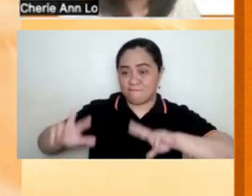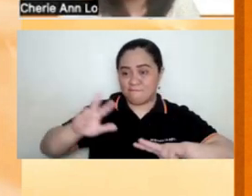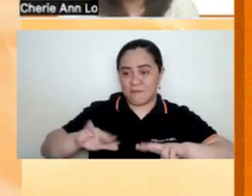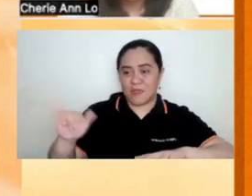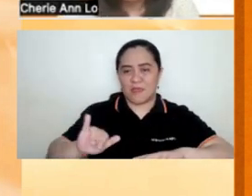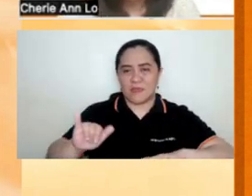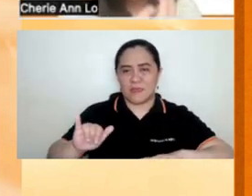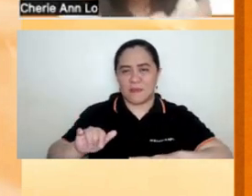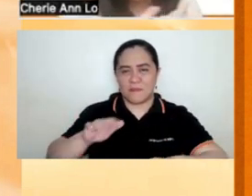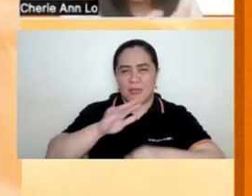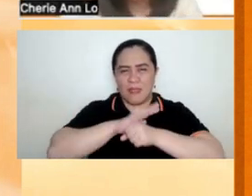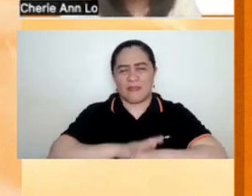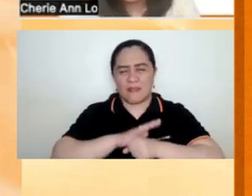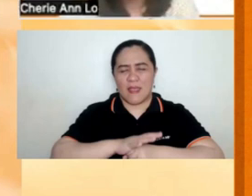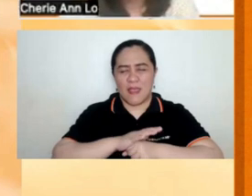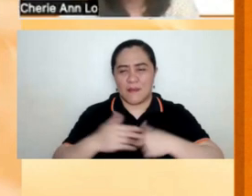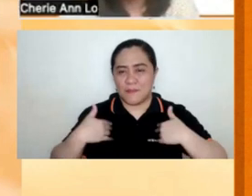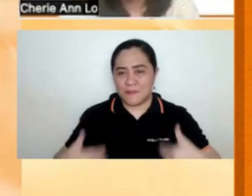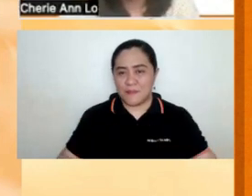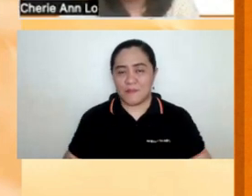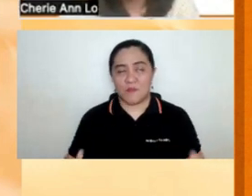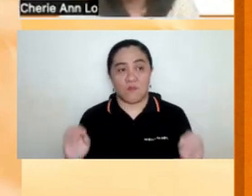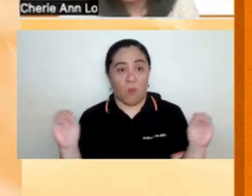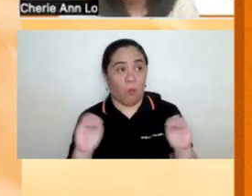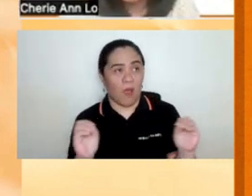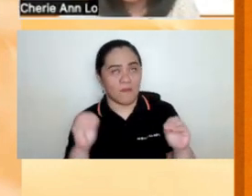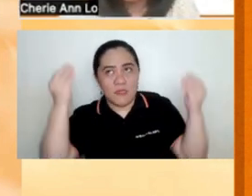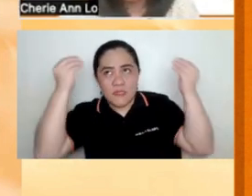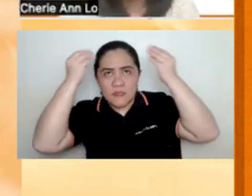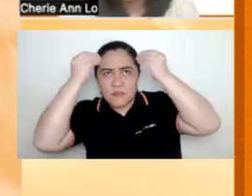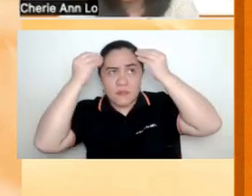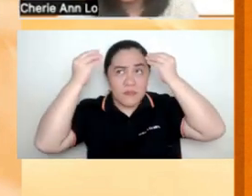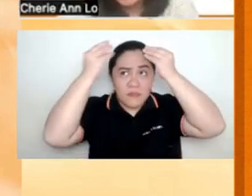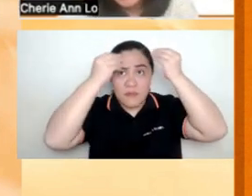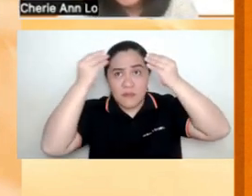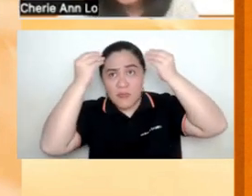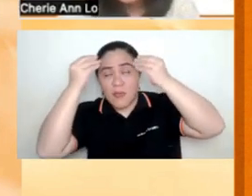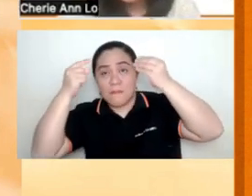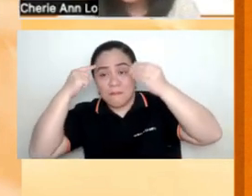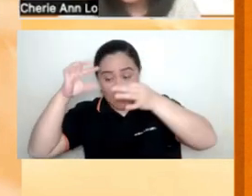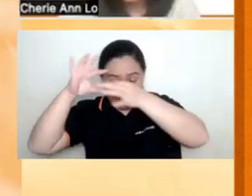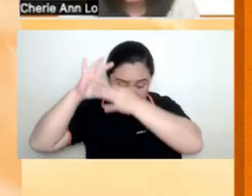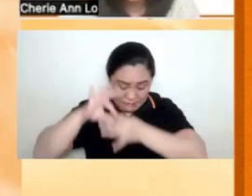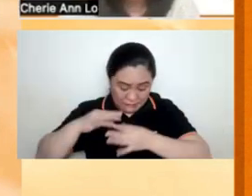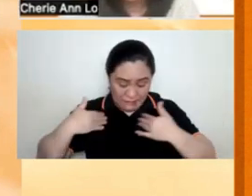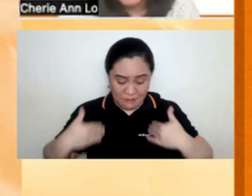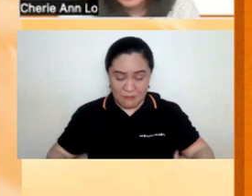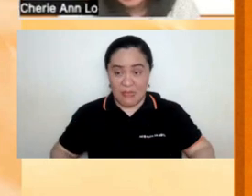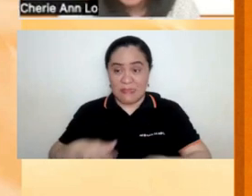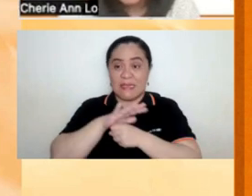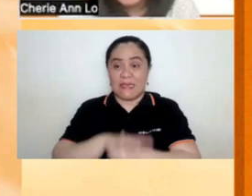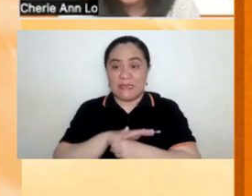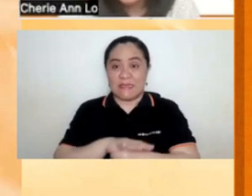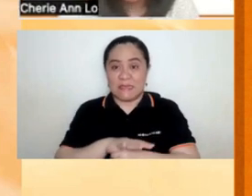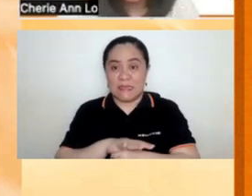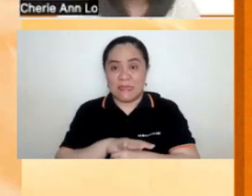in the body. So even if we don't have anxious thoughts, but our body feels like it's under stress, no, it can send a message